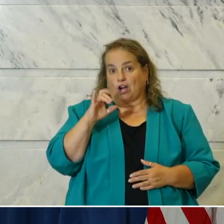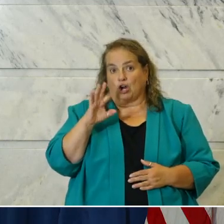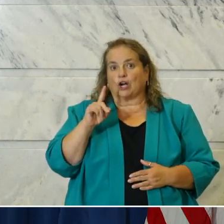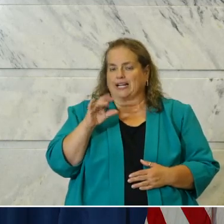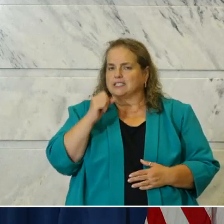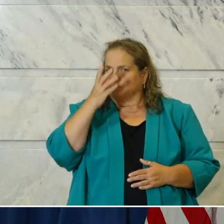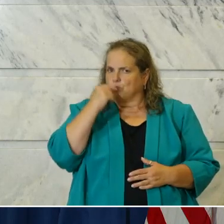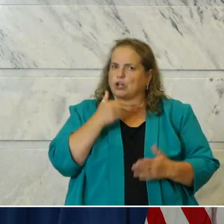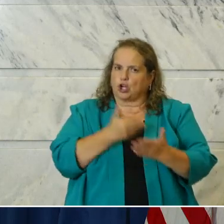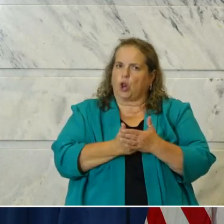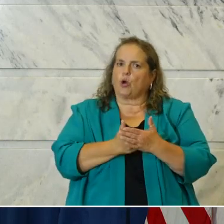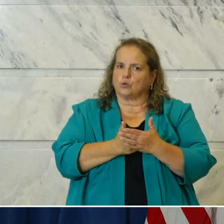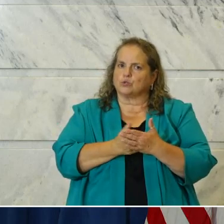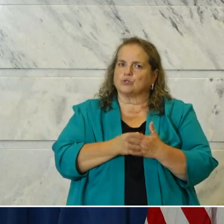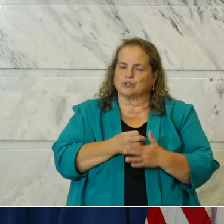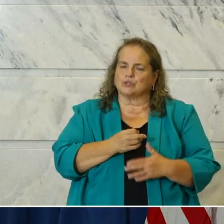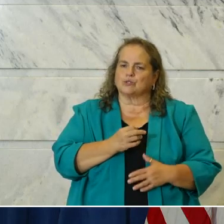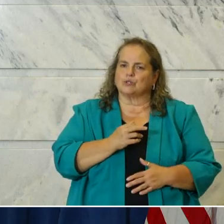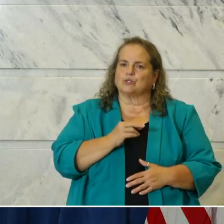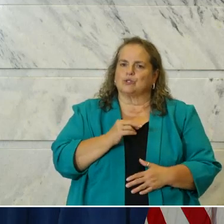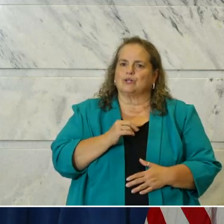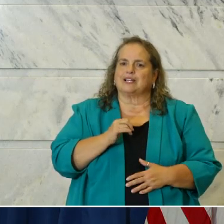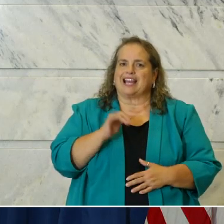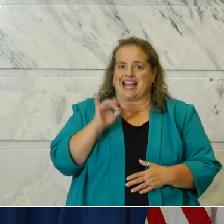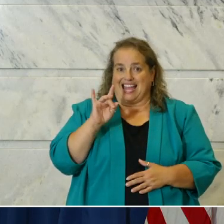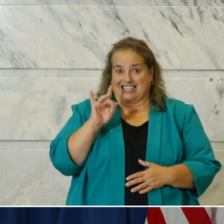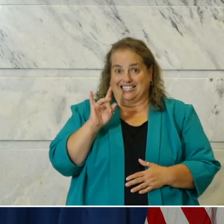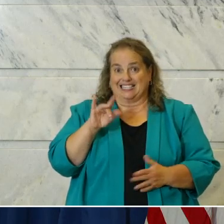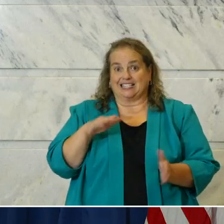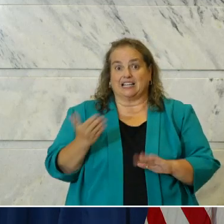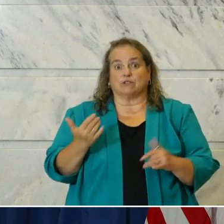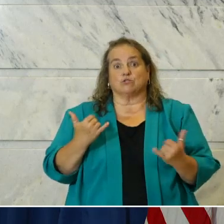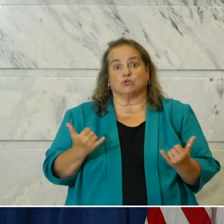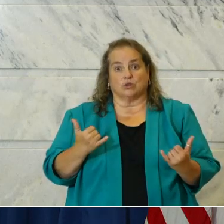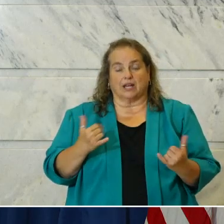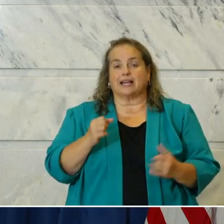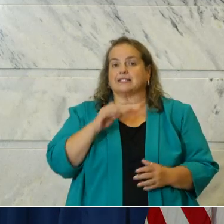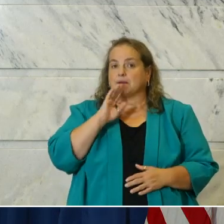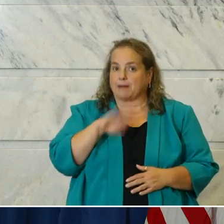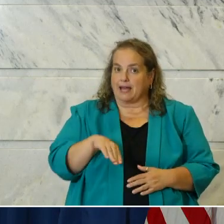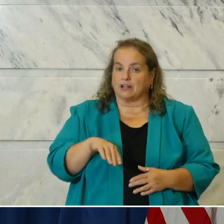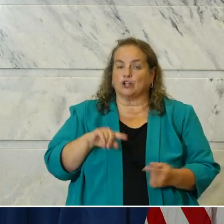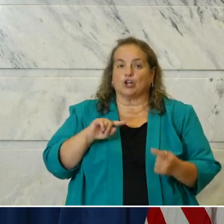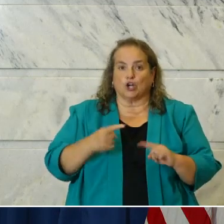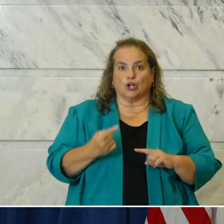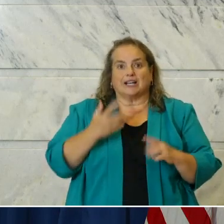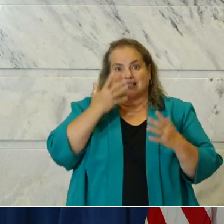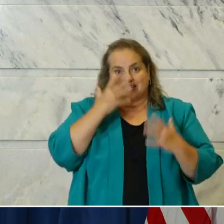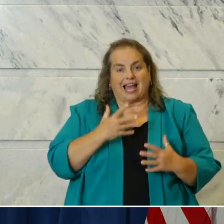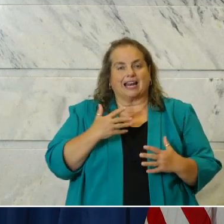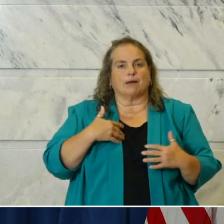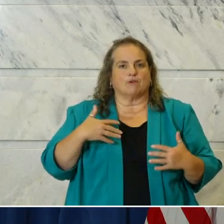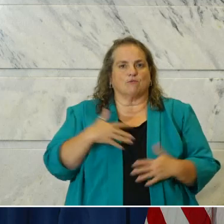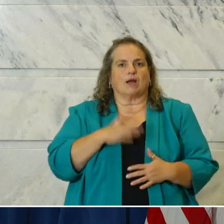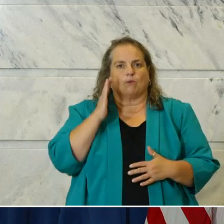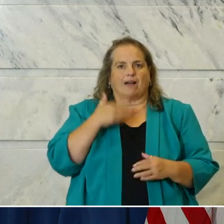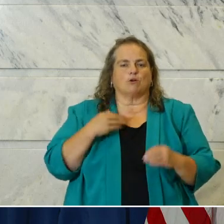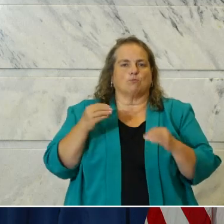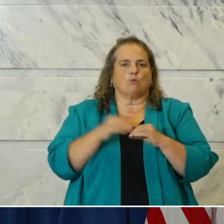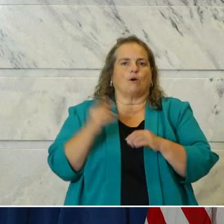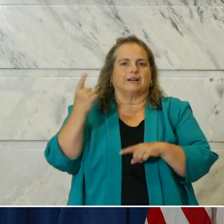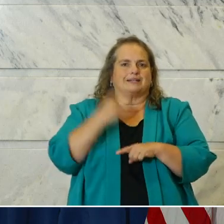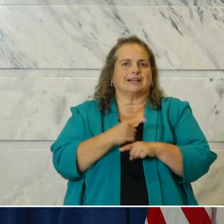pretty close to it. 18 deaths today hurt, and sadly, I think we're going to have a lot more days like